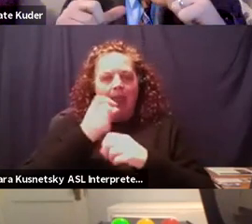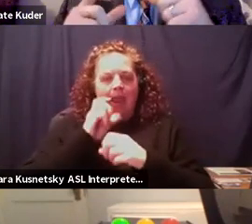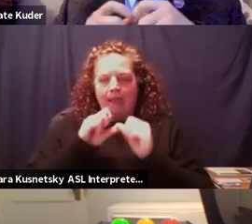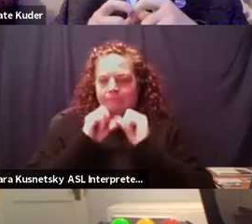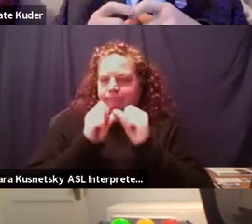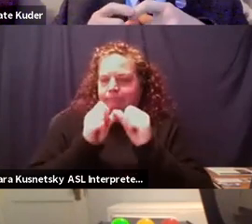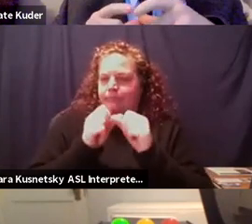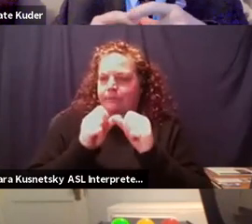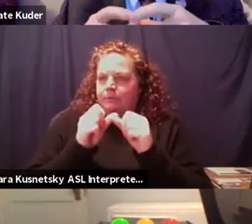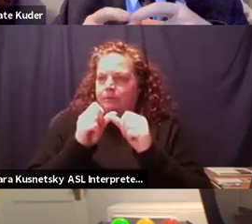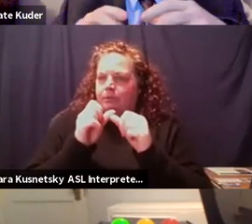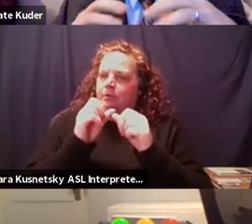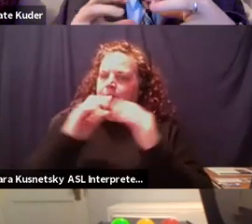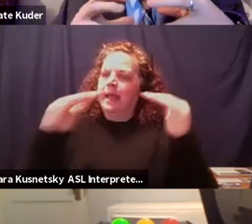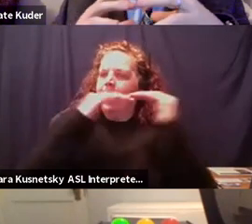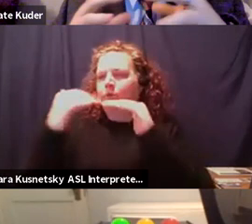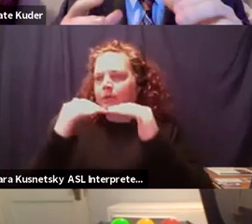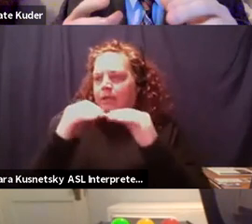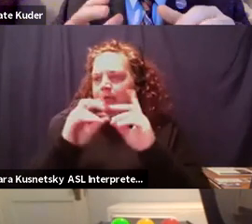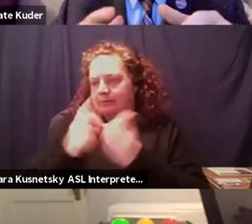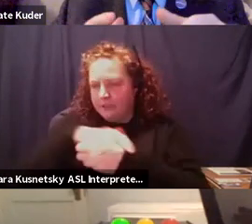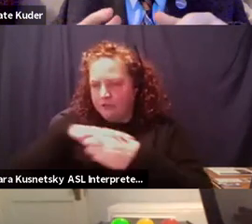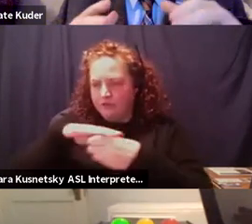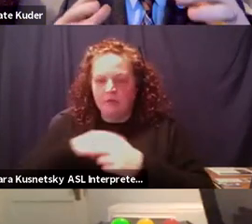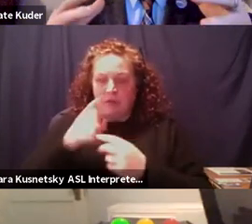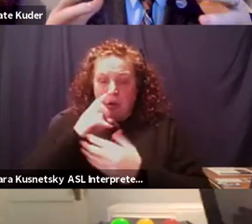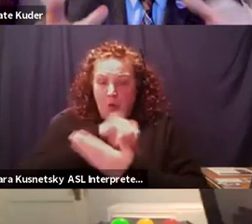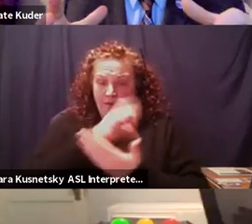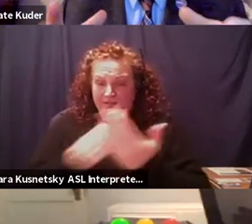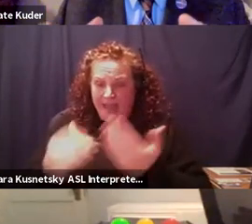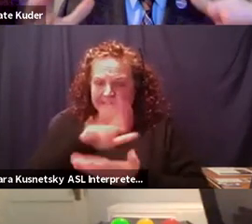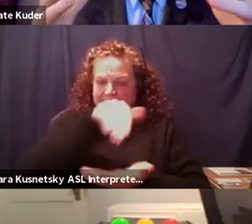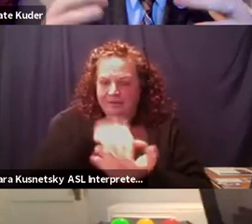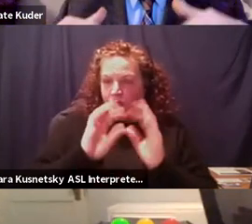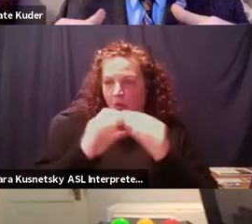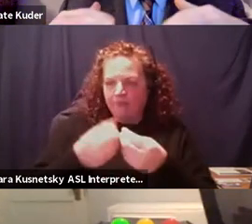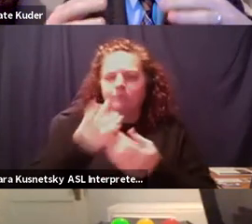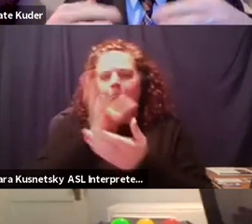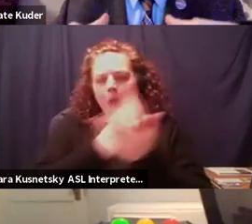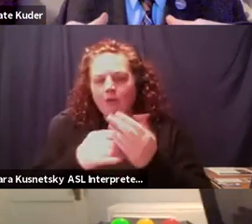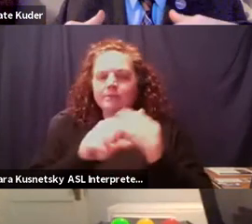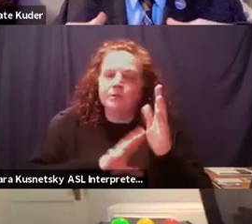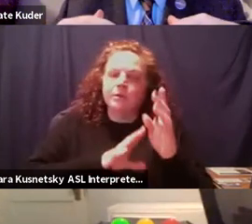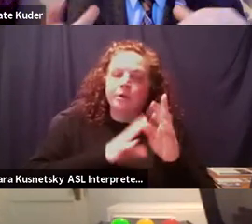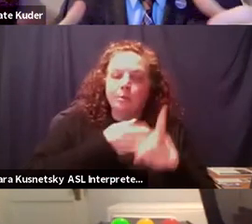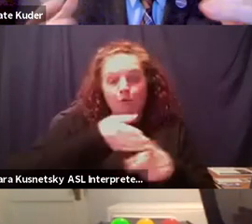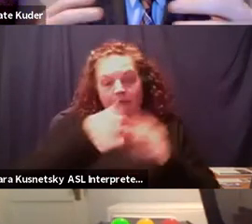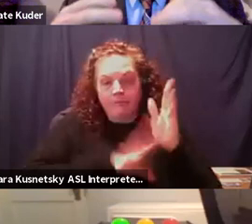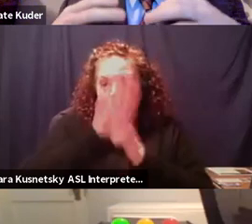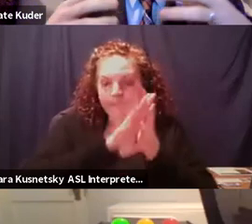we make investments as a central office, there's a component of it that is professional development and curriculum